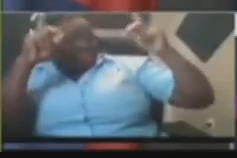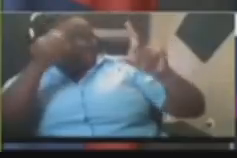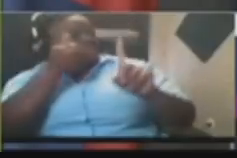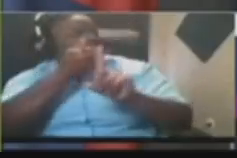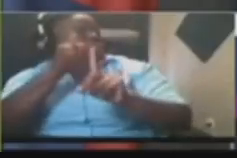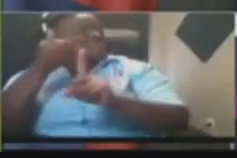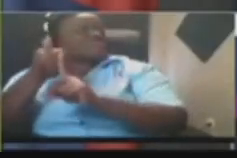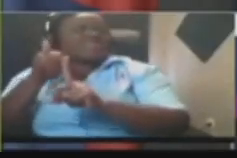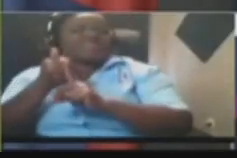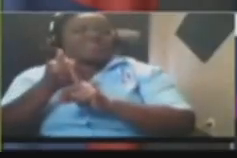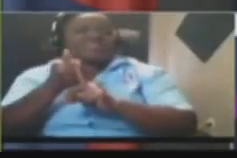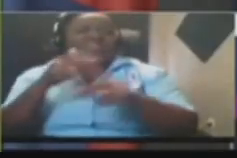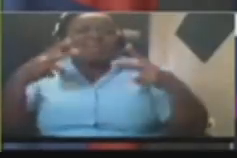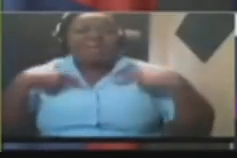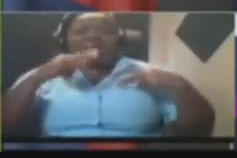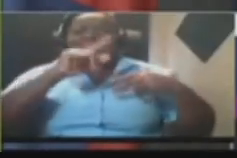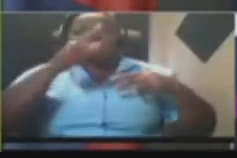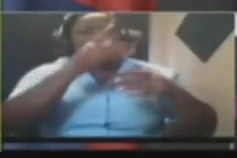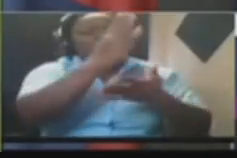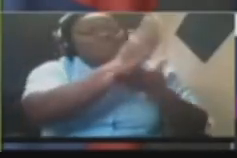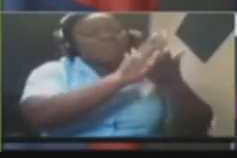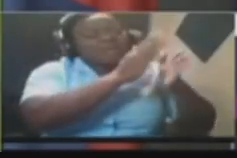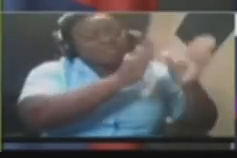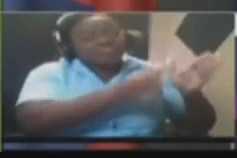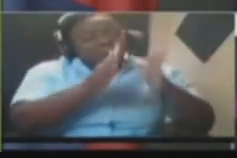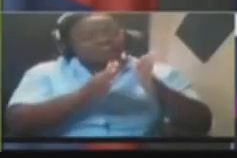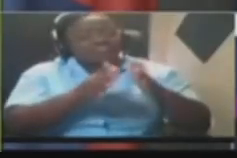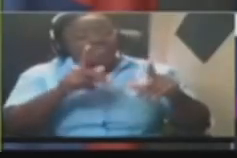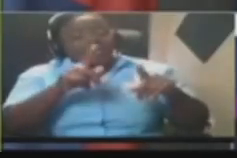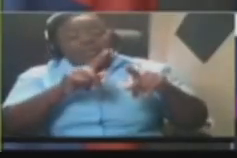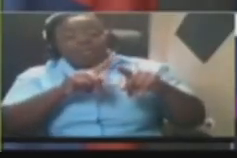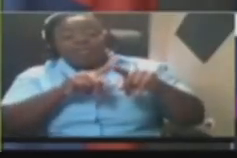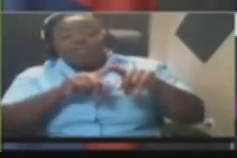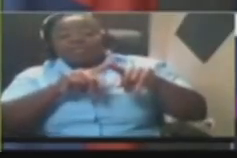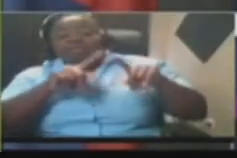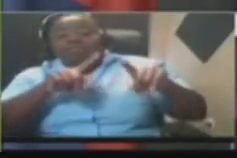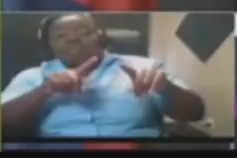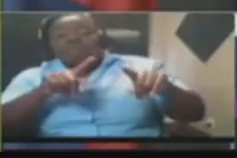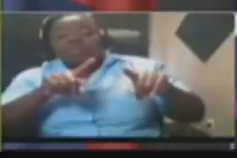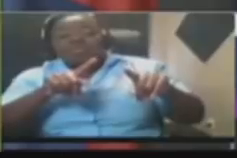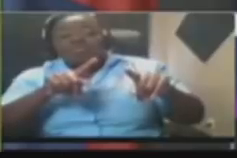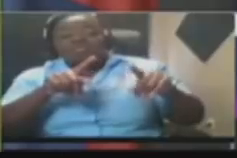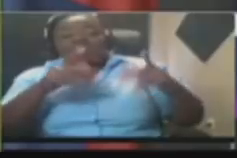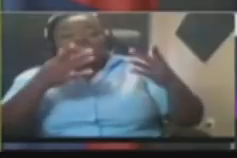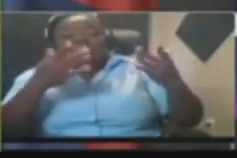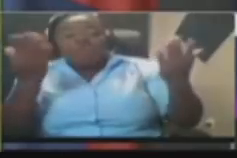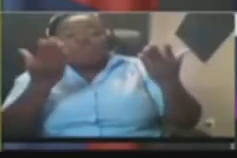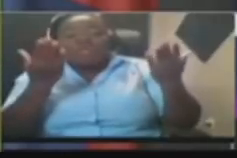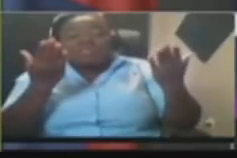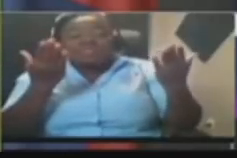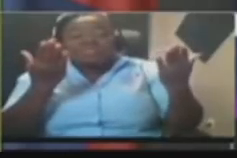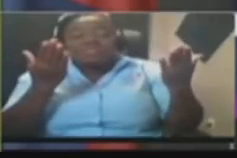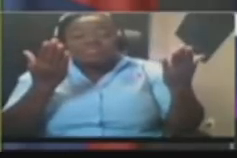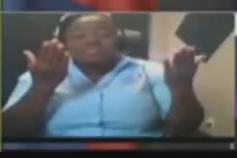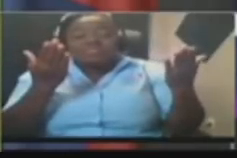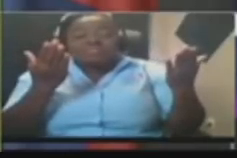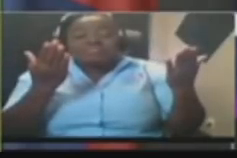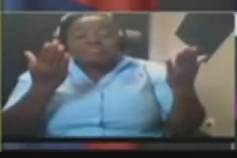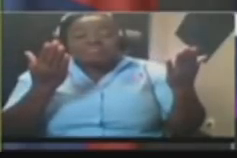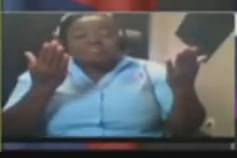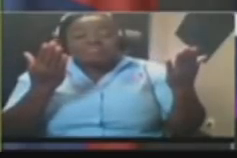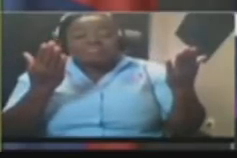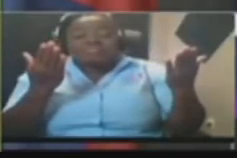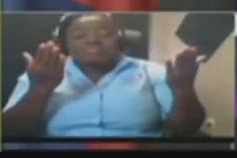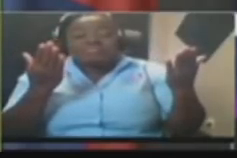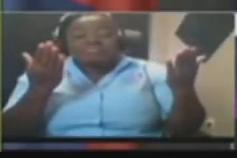of sides. But the one side it does not have, thanks to my free legal advice from the legal luminaries at the end of the bar